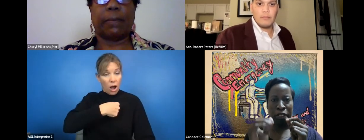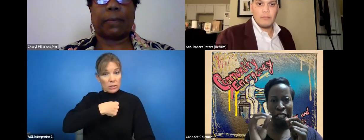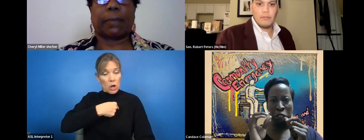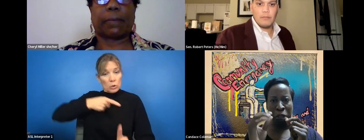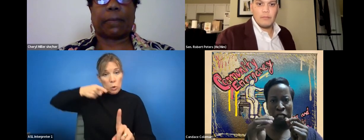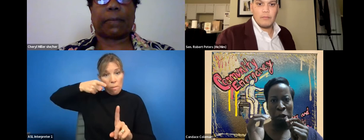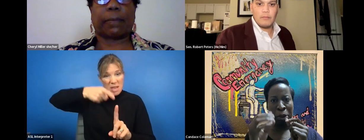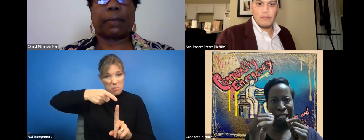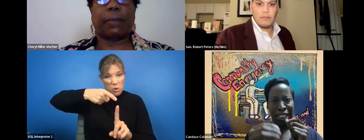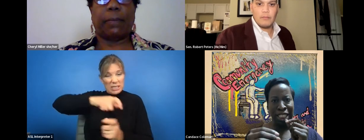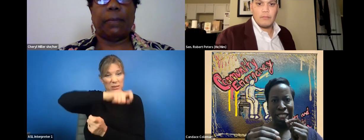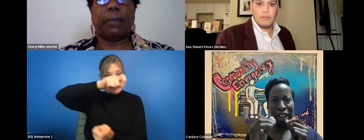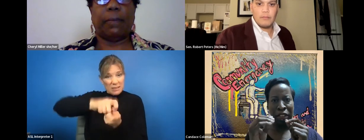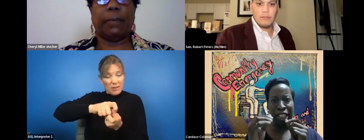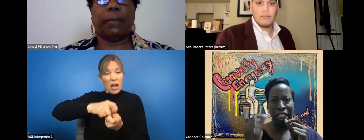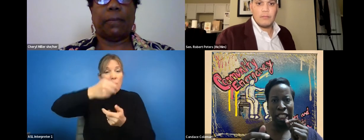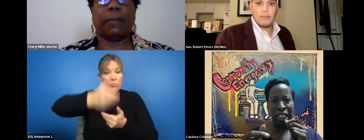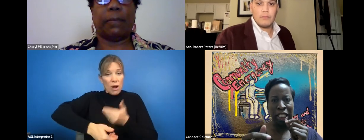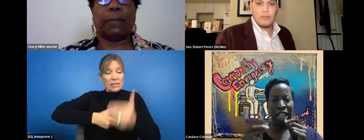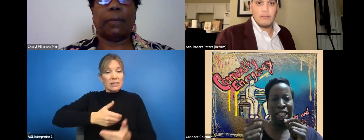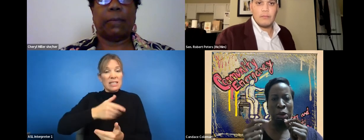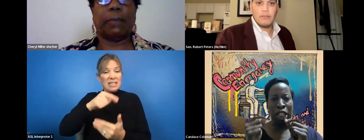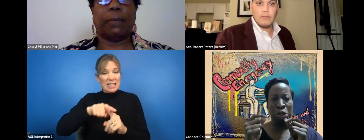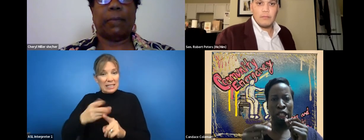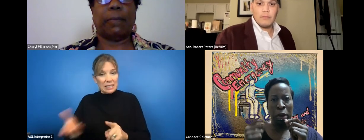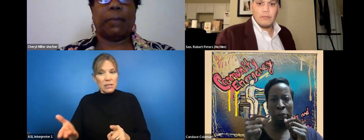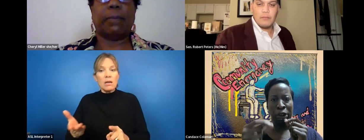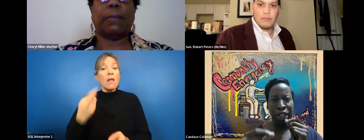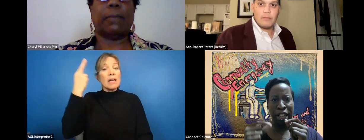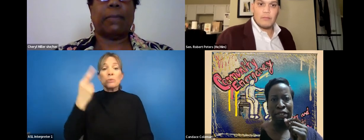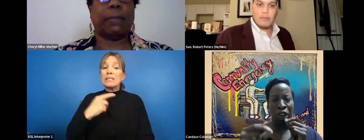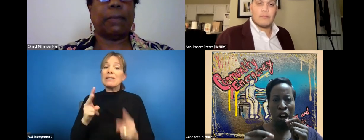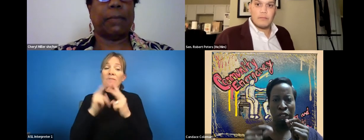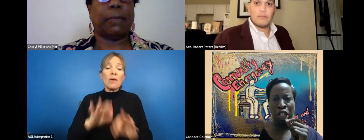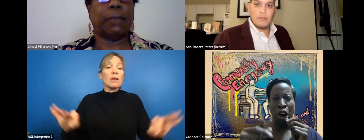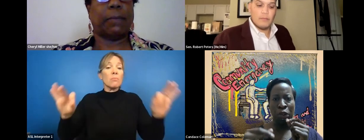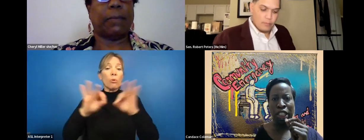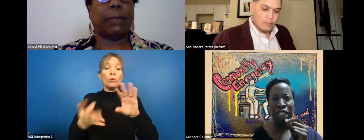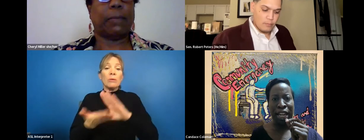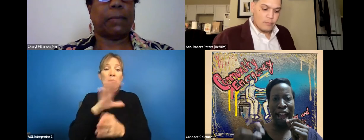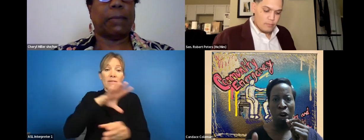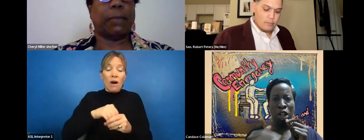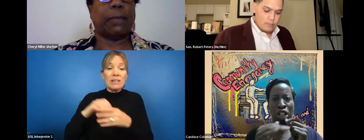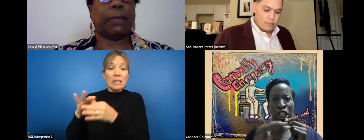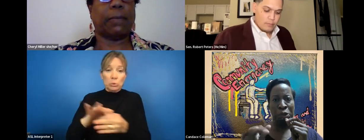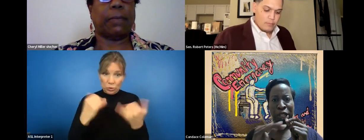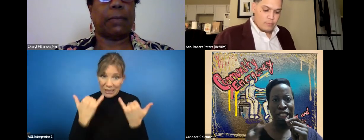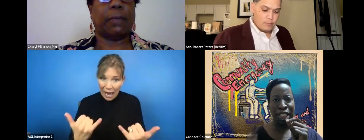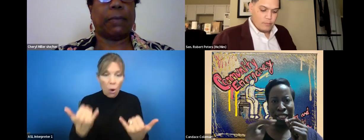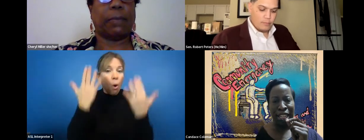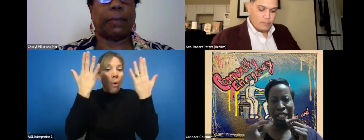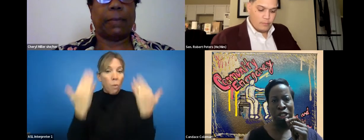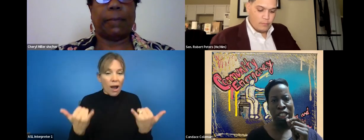pinpoint very specific processes and various things, that's why it's really important to get involved in the coalition now so that